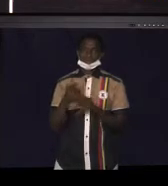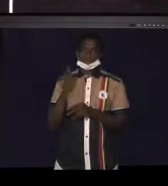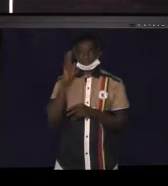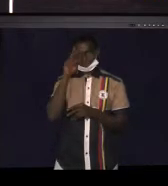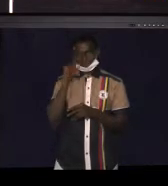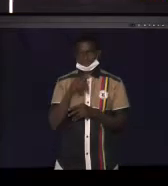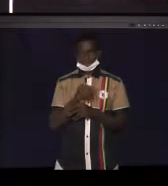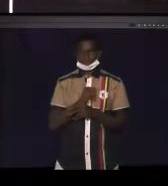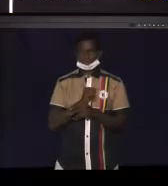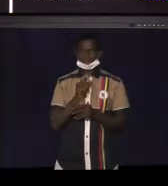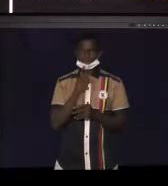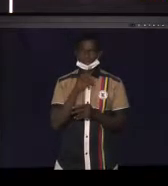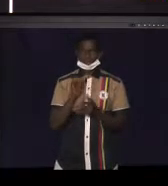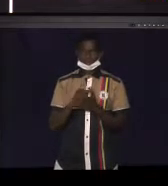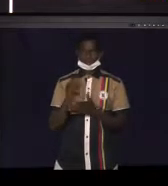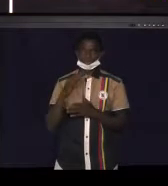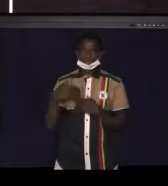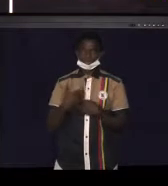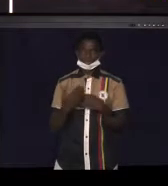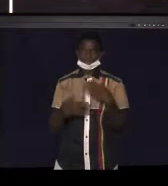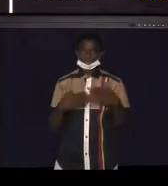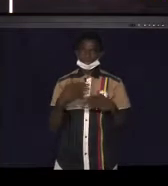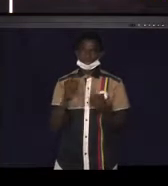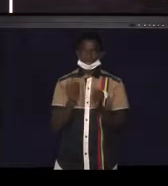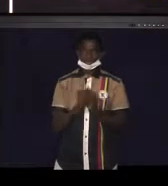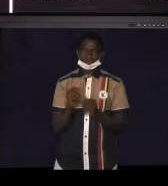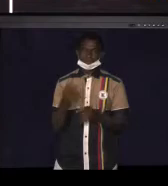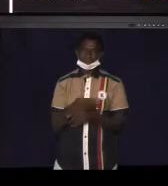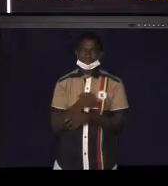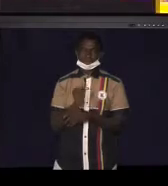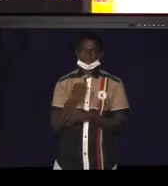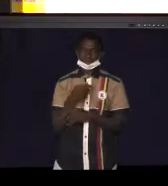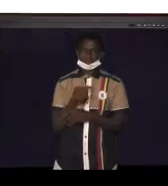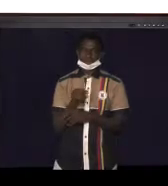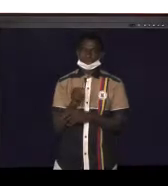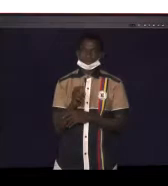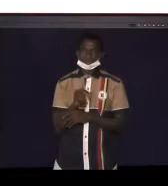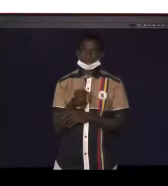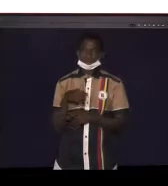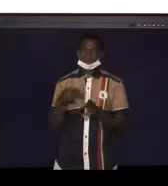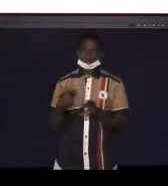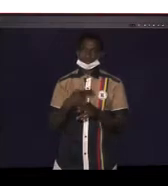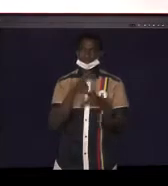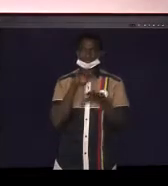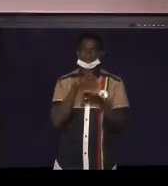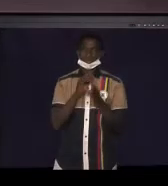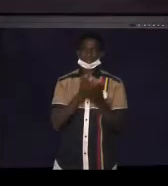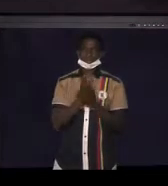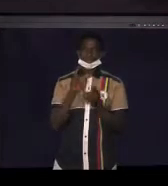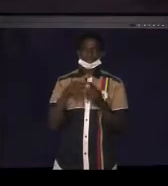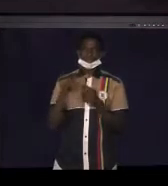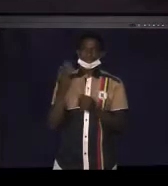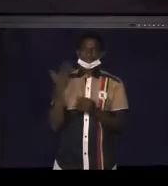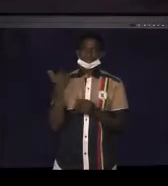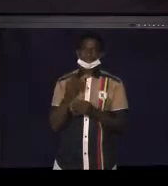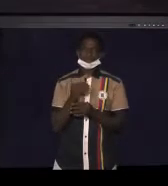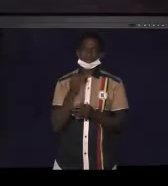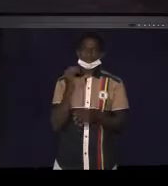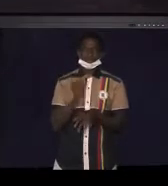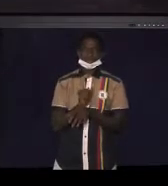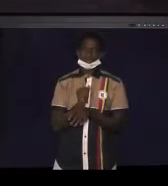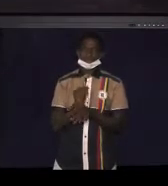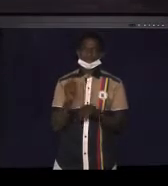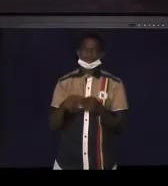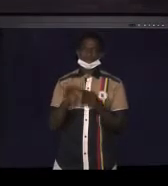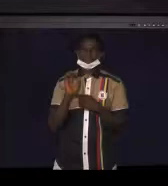my friend, and I trust that you are making progress with the math-a-thon. Now, Let's look at the correction to the last homework on